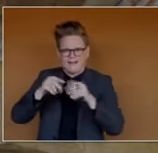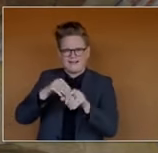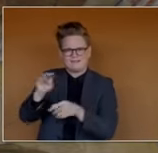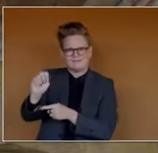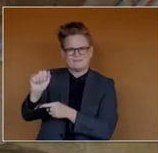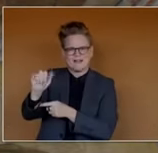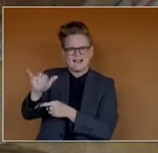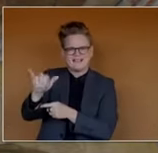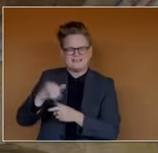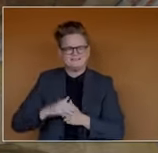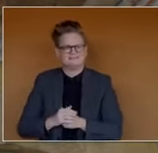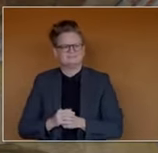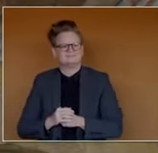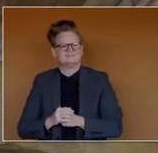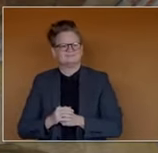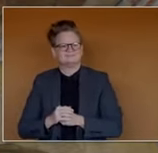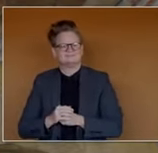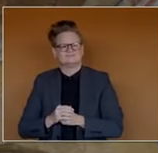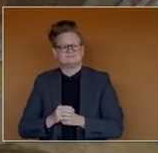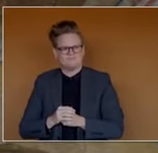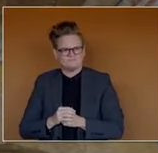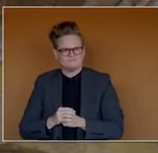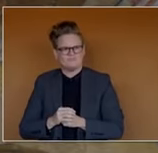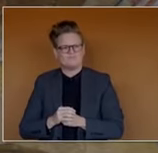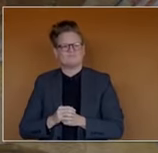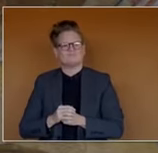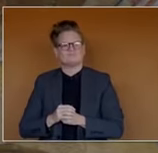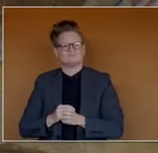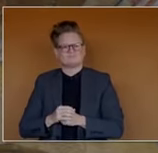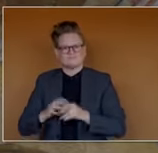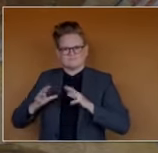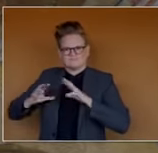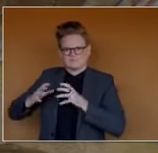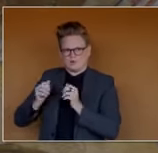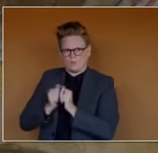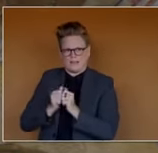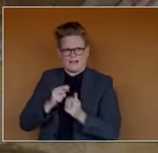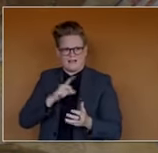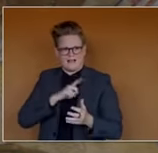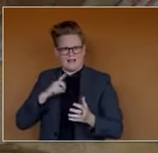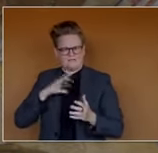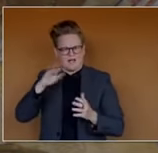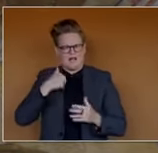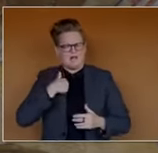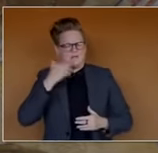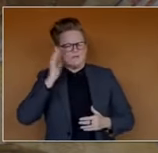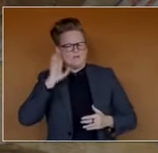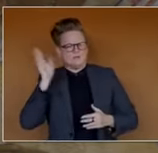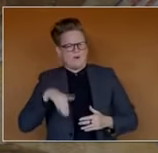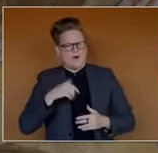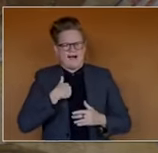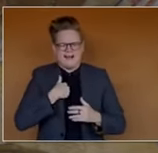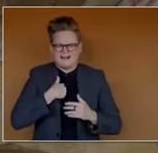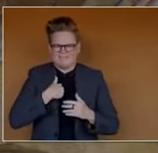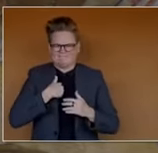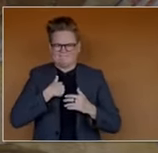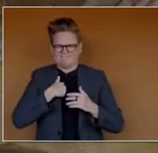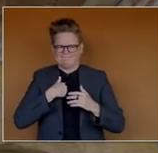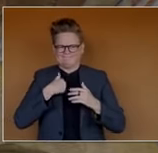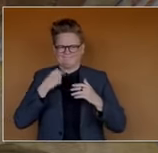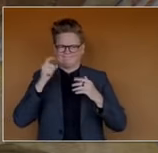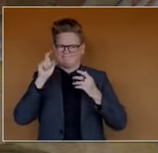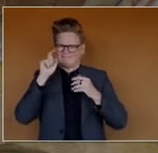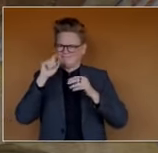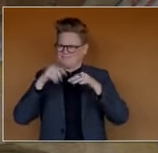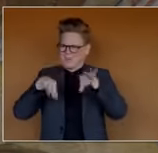give and take with the legislature. But I'm mindful that our values are aligned, and that's been demonstrable over the course of the last